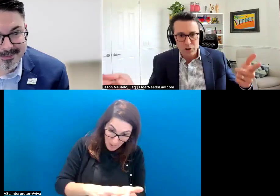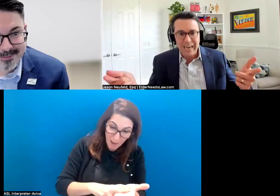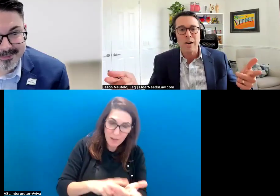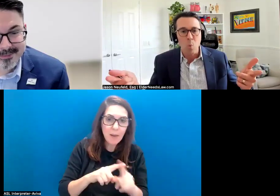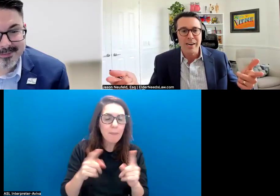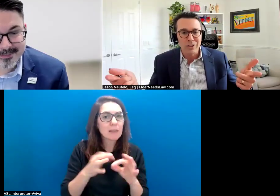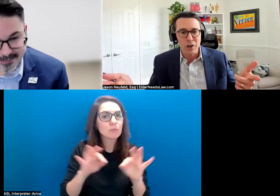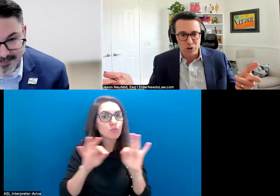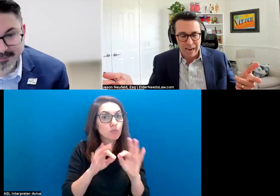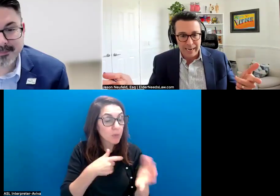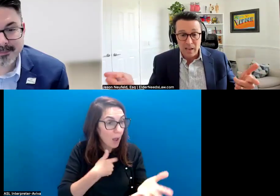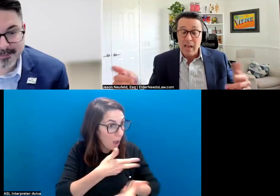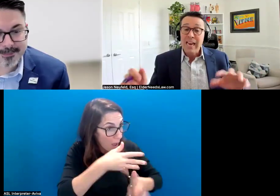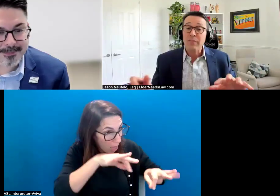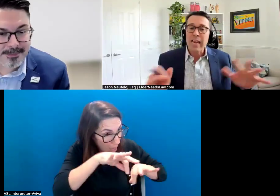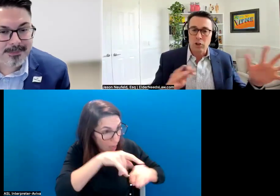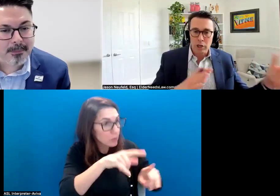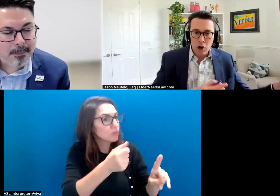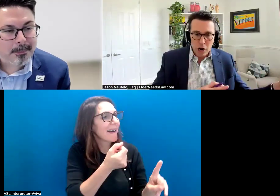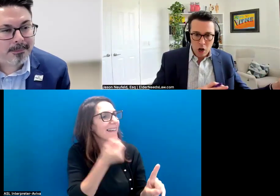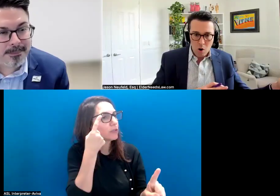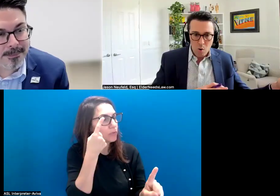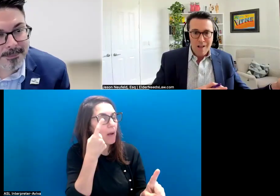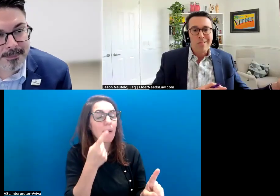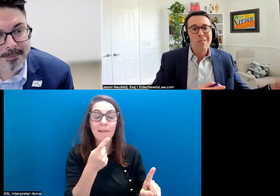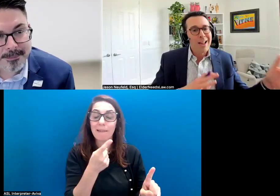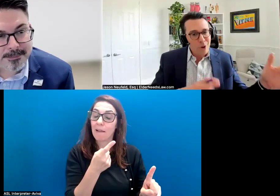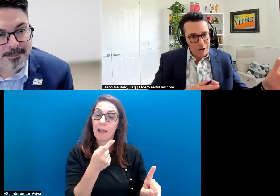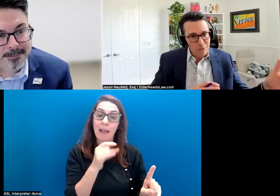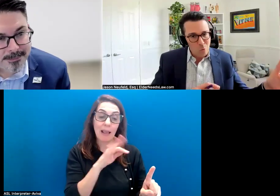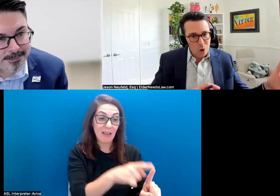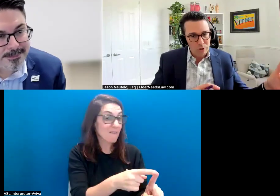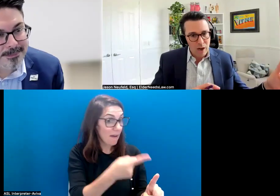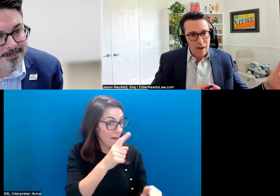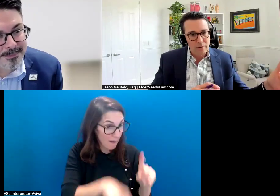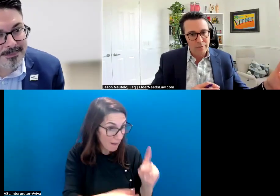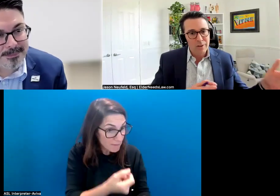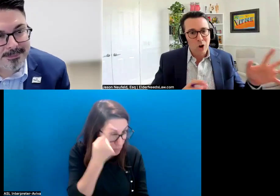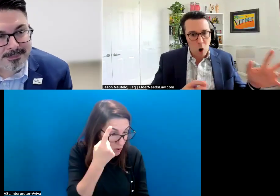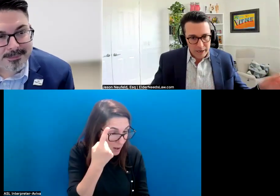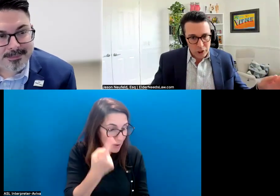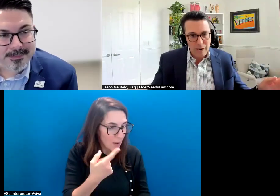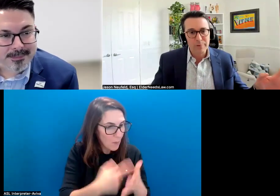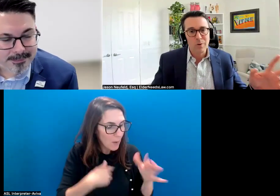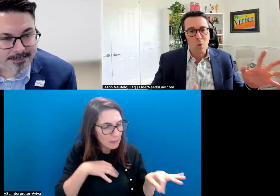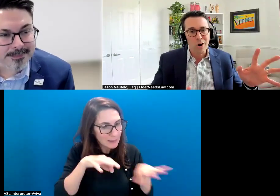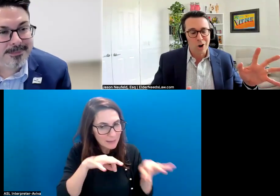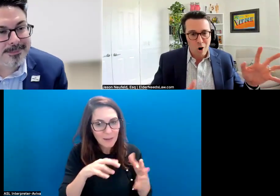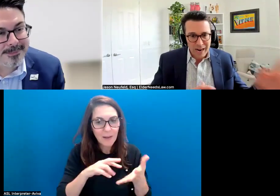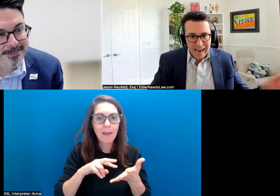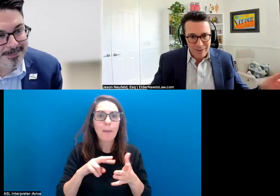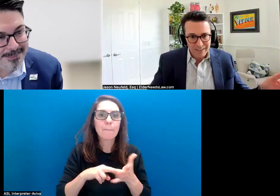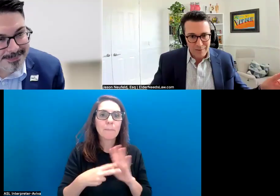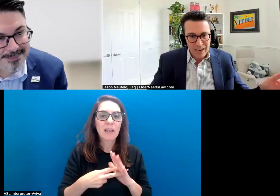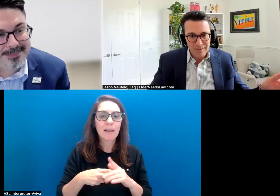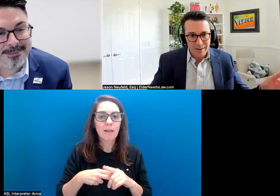you understand what it is that you're signing? If the answer is no, then they're in the world of guardianship or